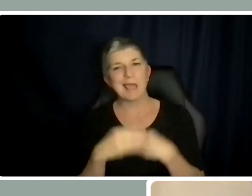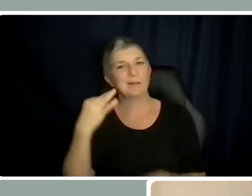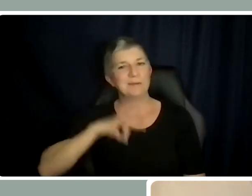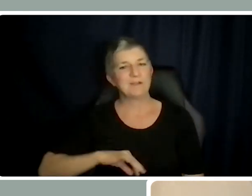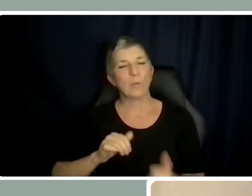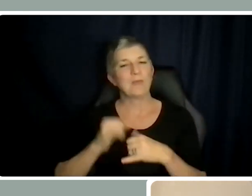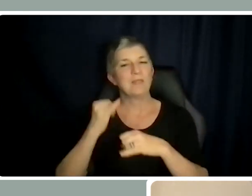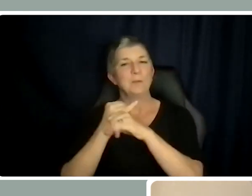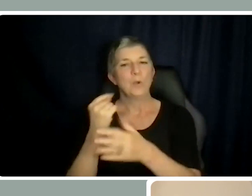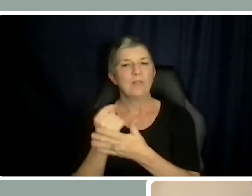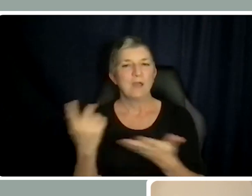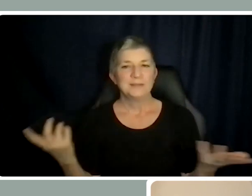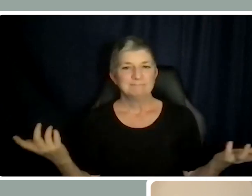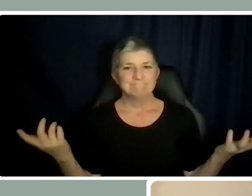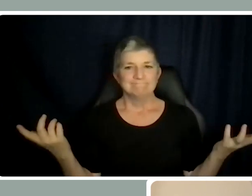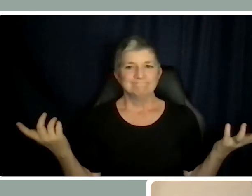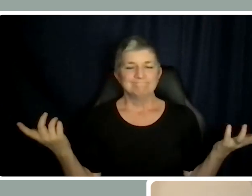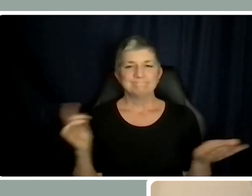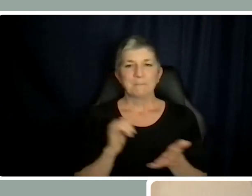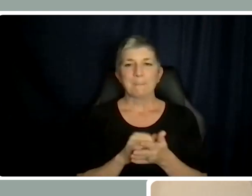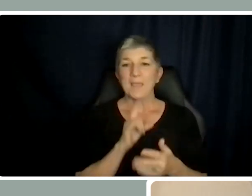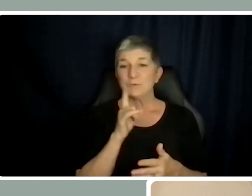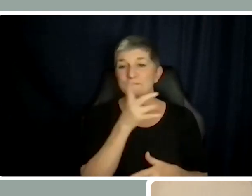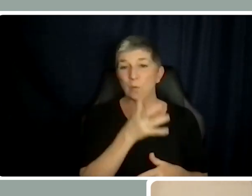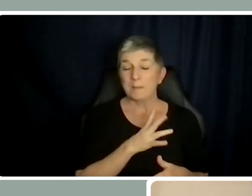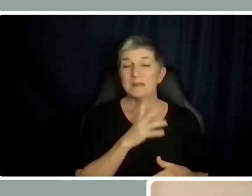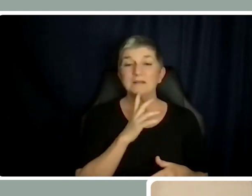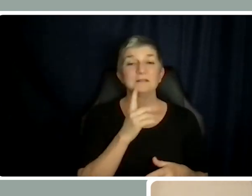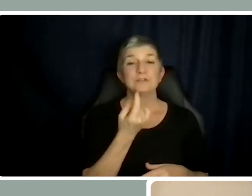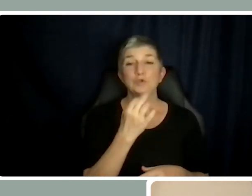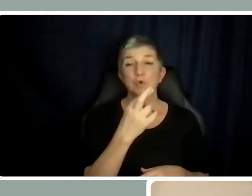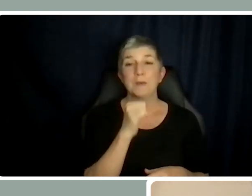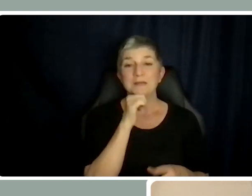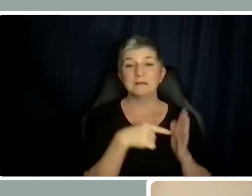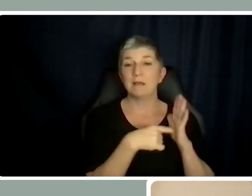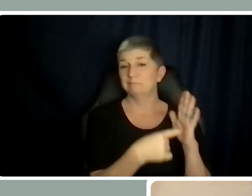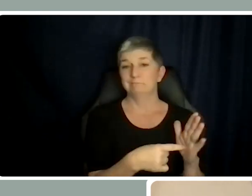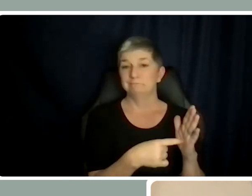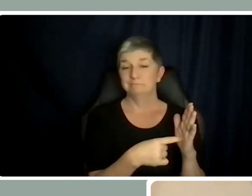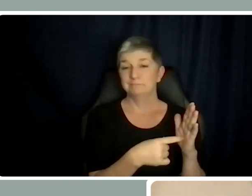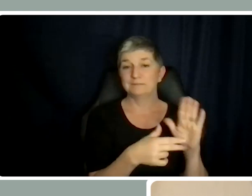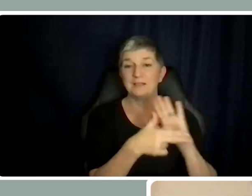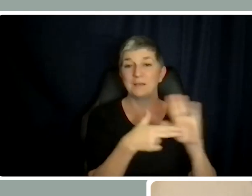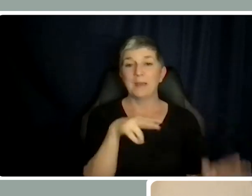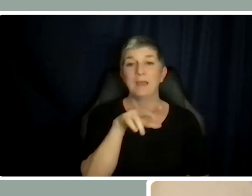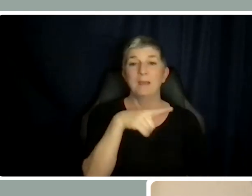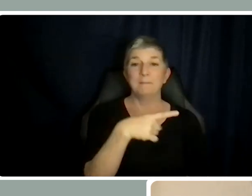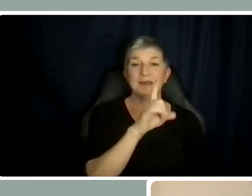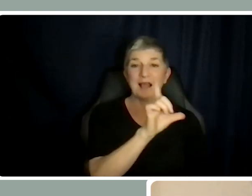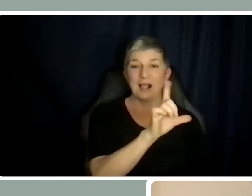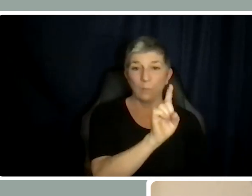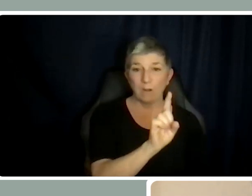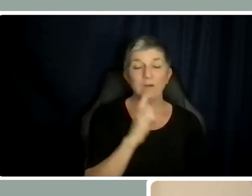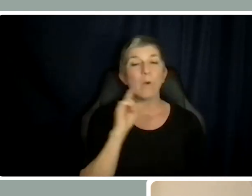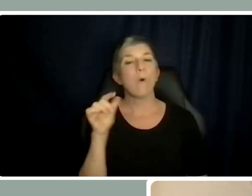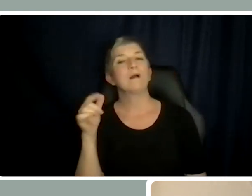with immunotherapy. And that was true for women whose tumors didn't express the marker PD-L1 and did